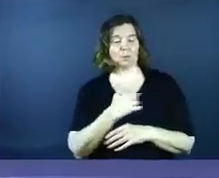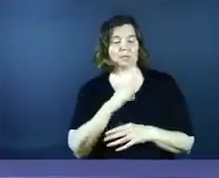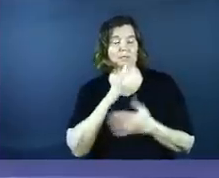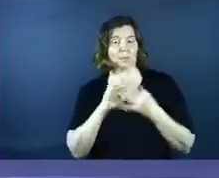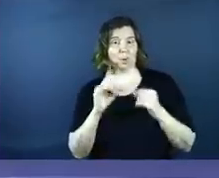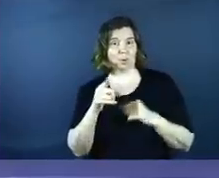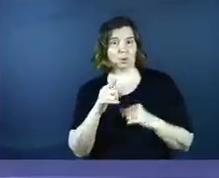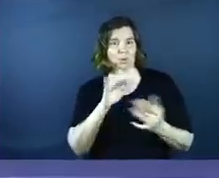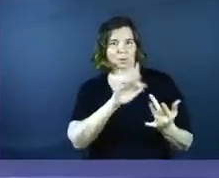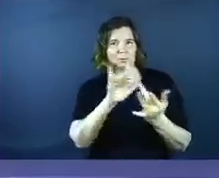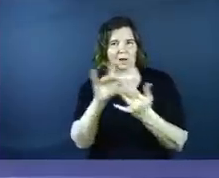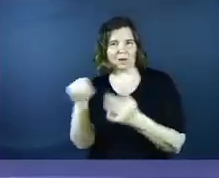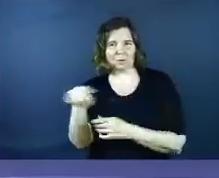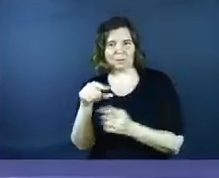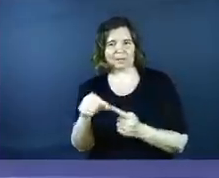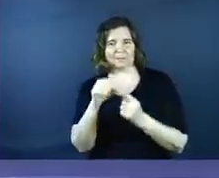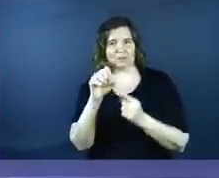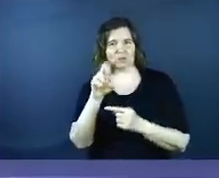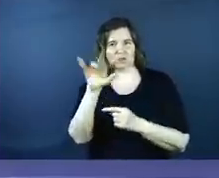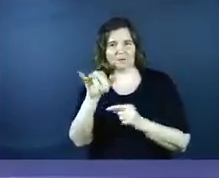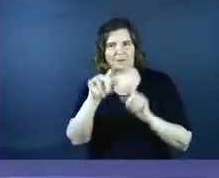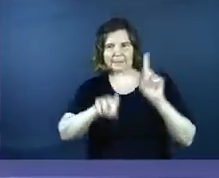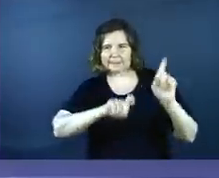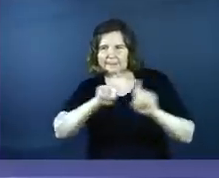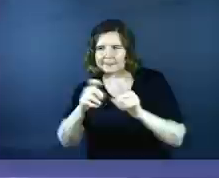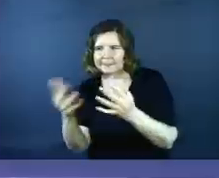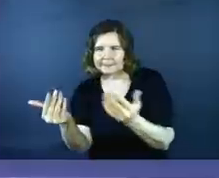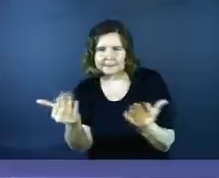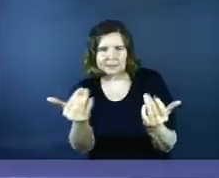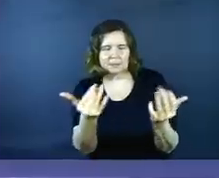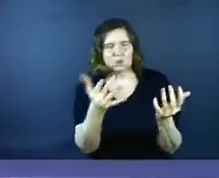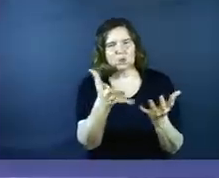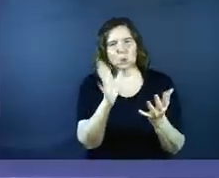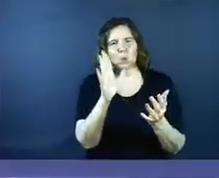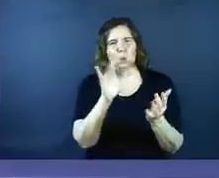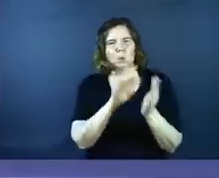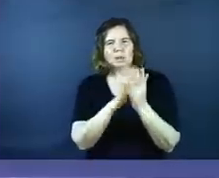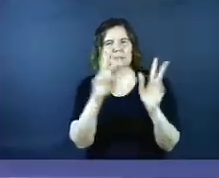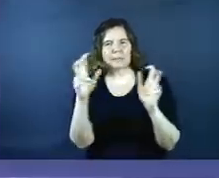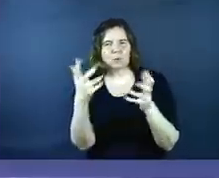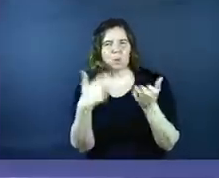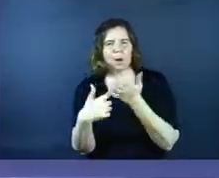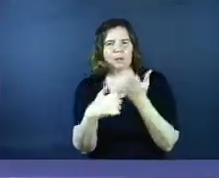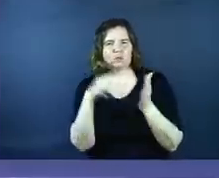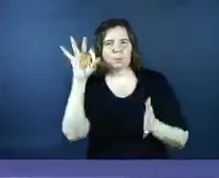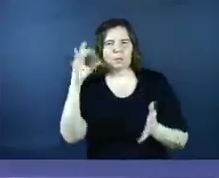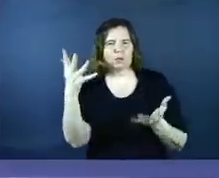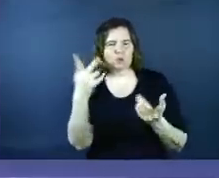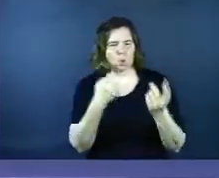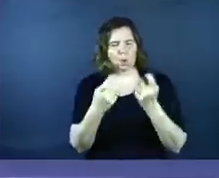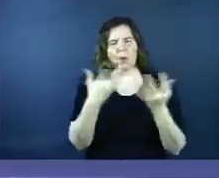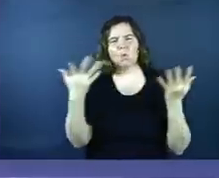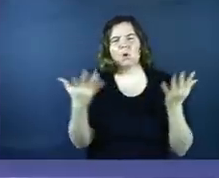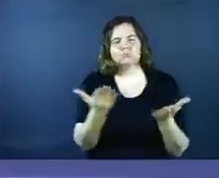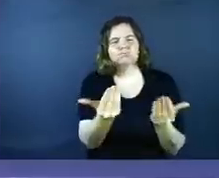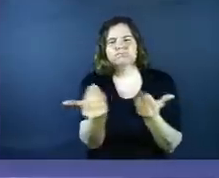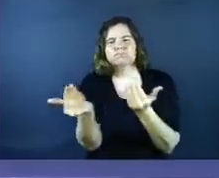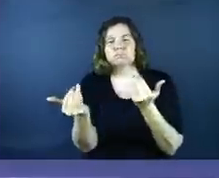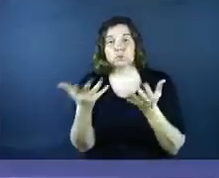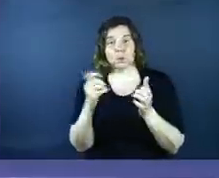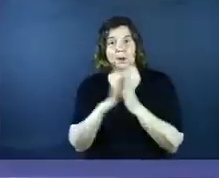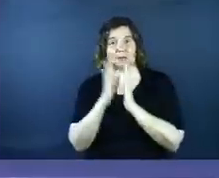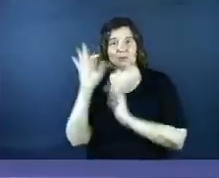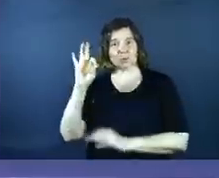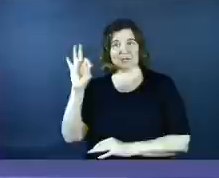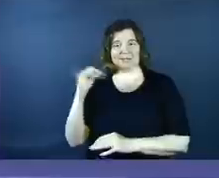spoke with you. We reached out to you with a special survey weeks ago. And we asked you what your biblical topics were or your questions that you wanted us to preach